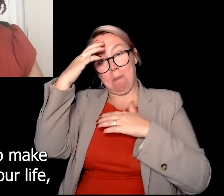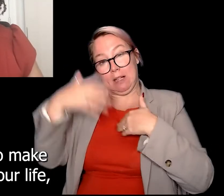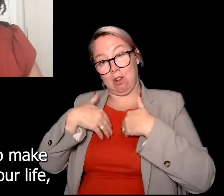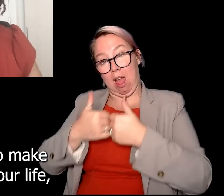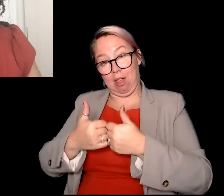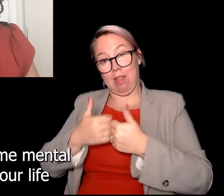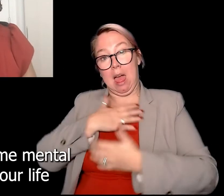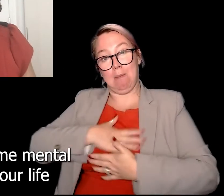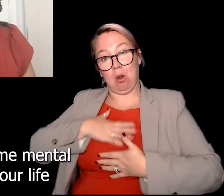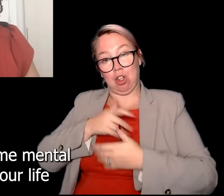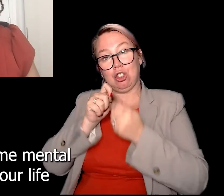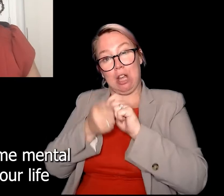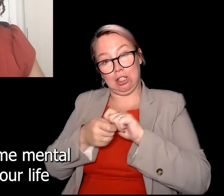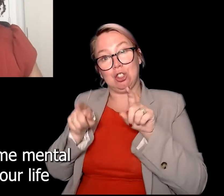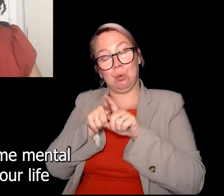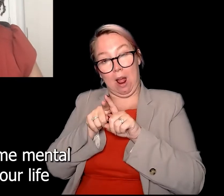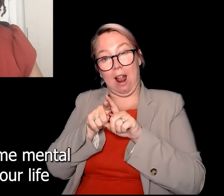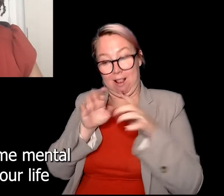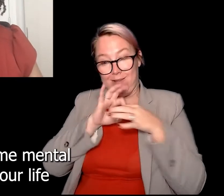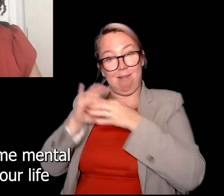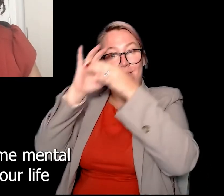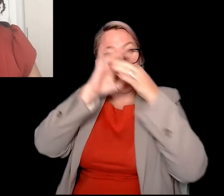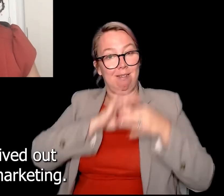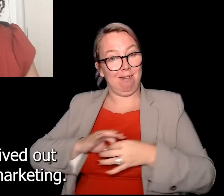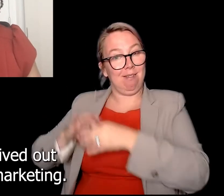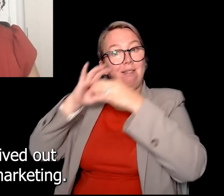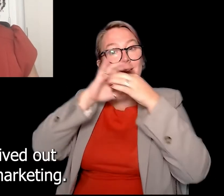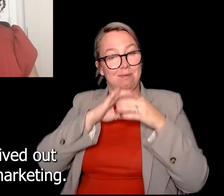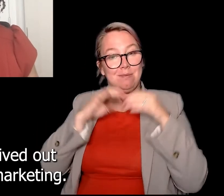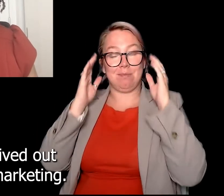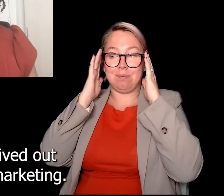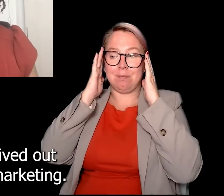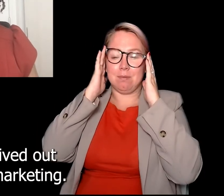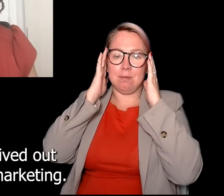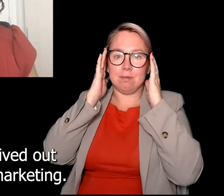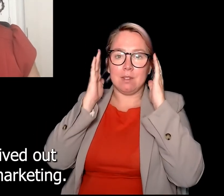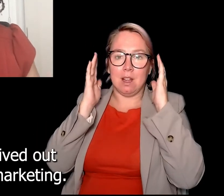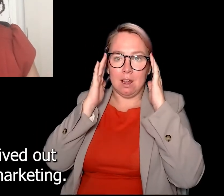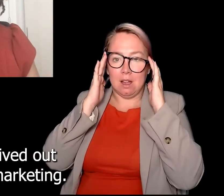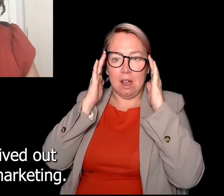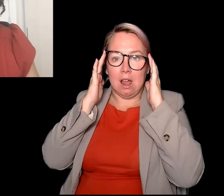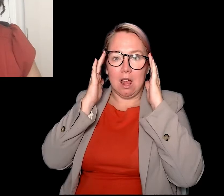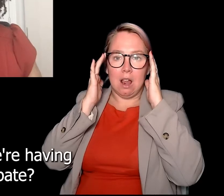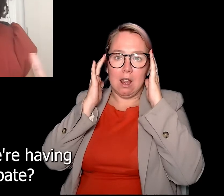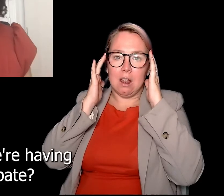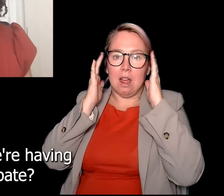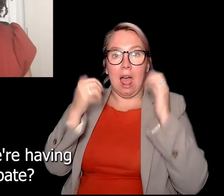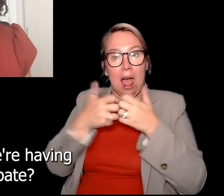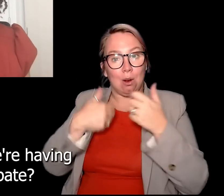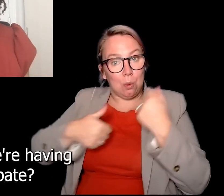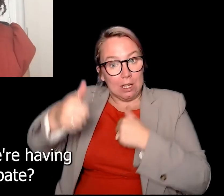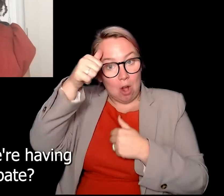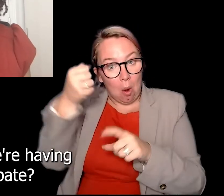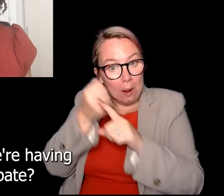physical changes in your life, but I'm also gonna make some mental and emotional changes in your life. And you can see that really lived out and manifested through our marketing. Now, how do we